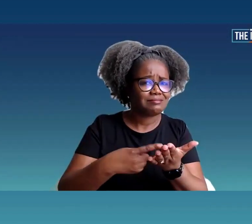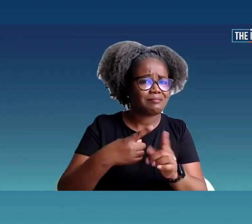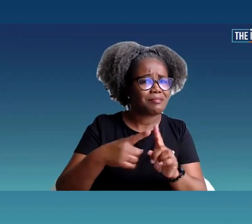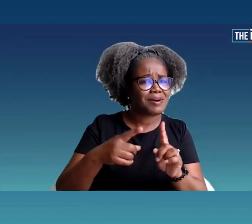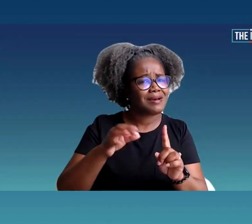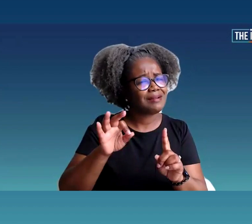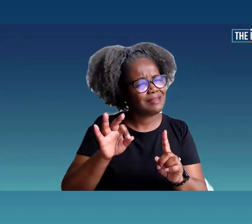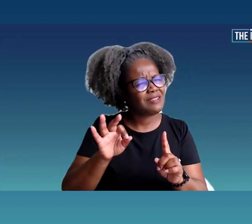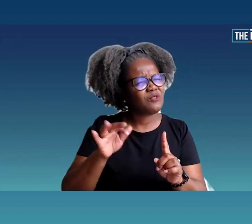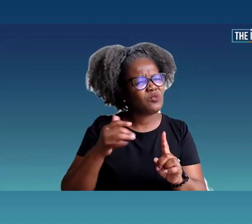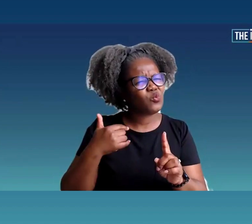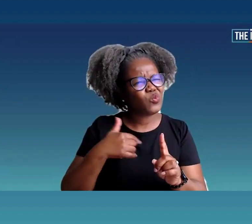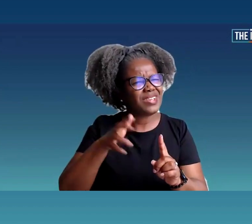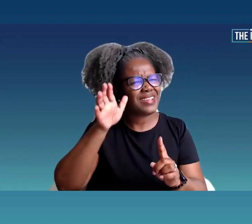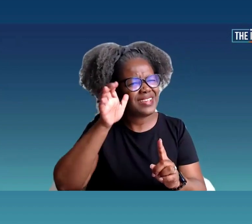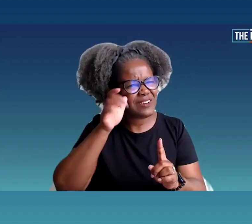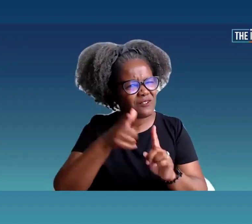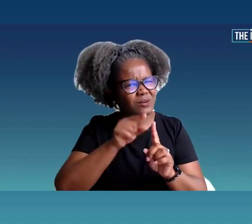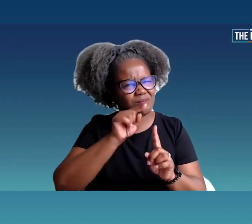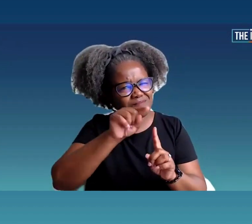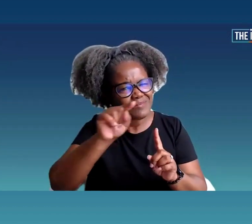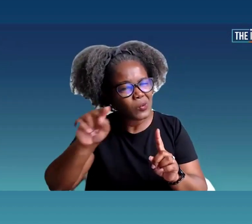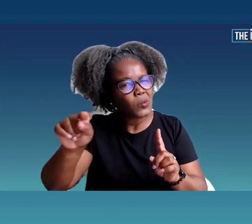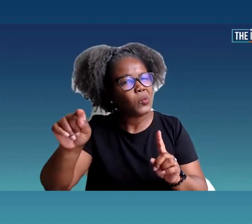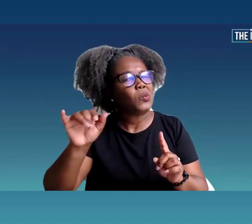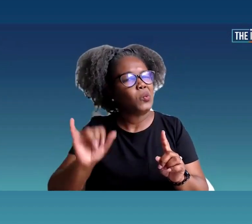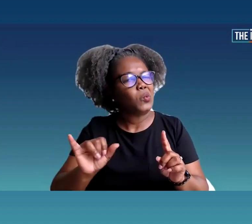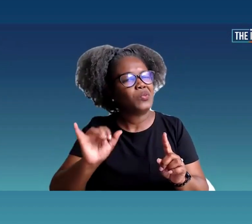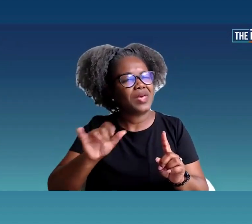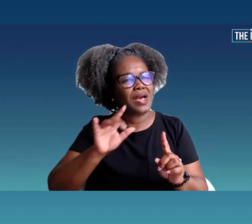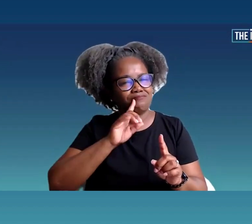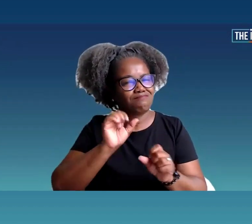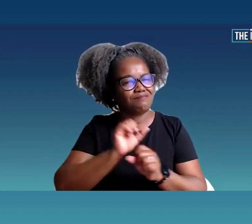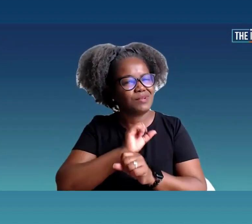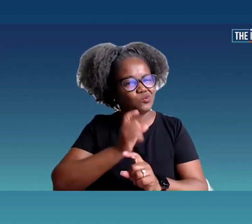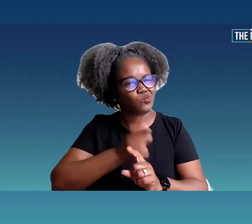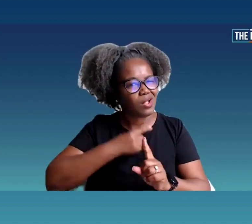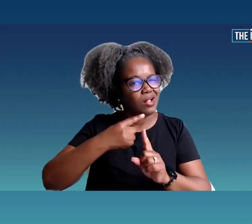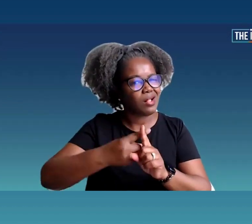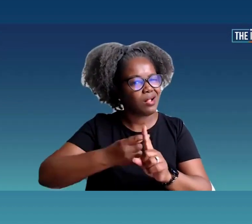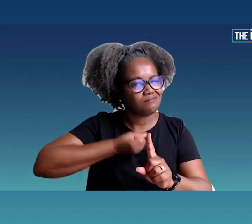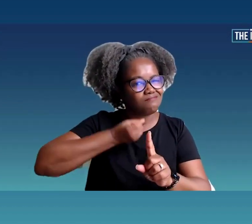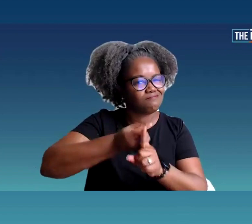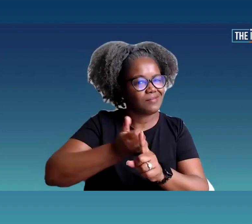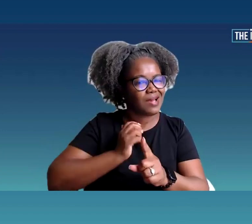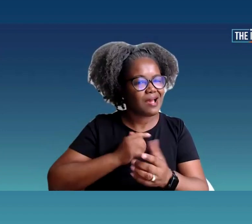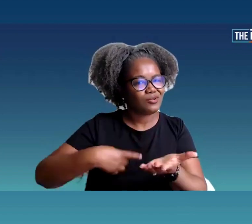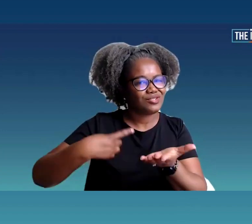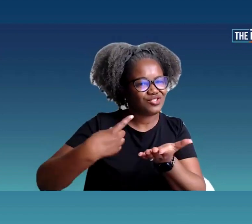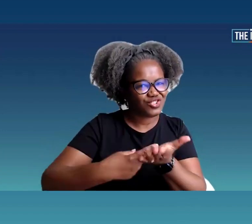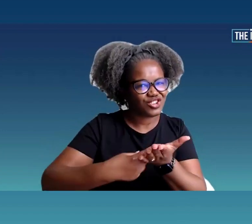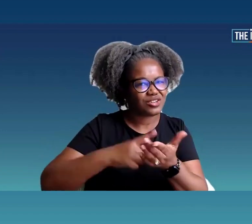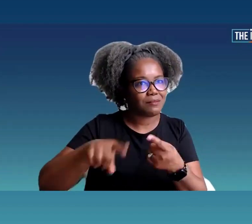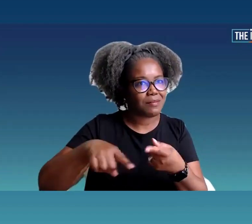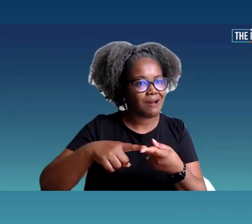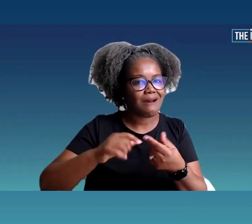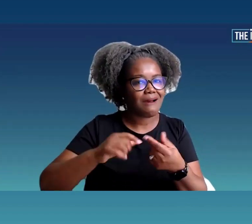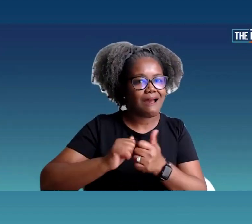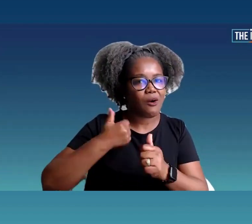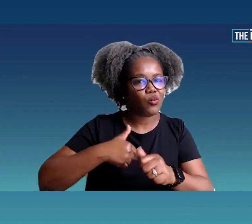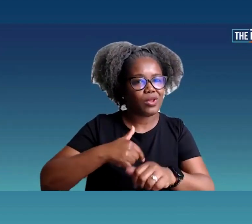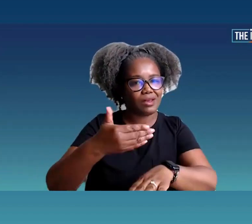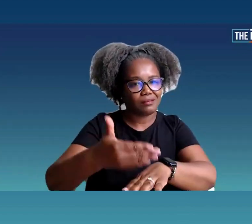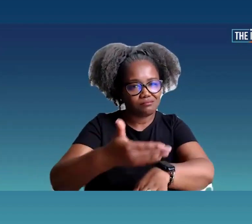help you to advance anti-racism and improve the healthcare system. The second thing I want to give you from a housekeeping